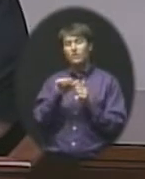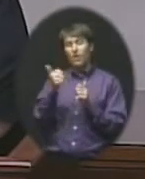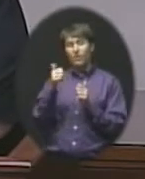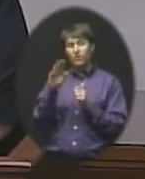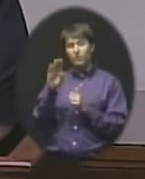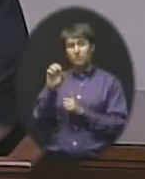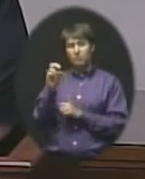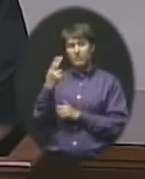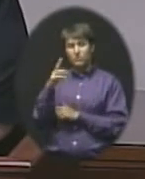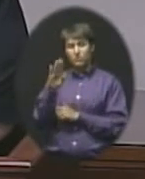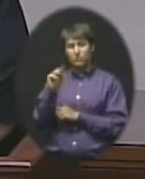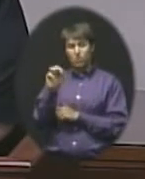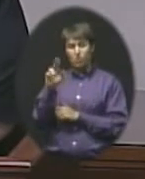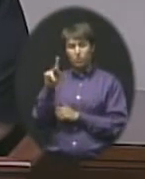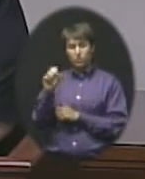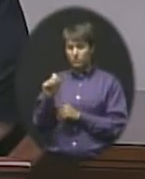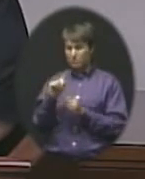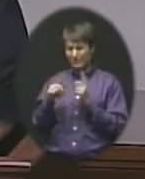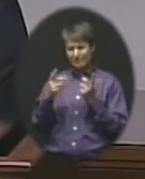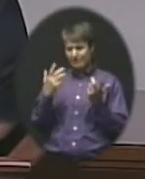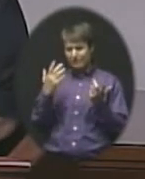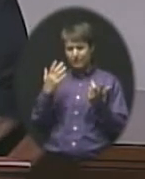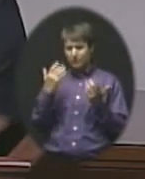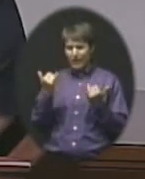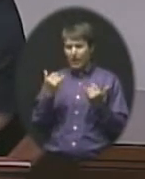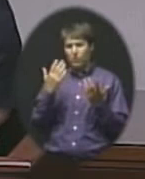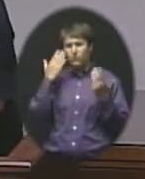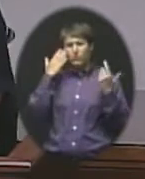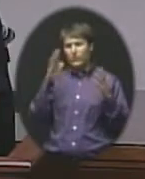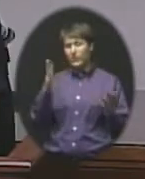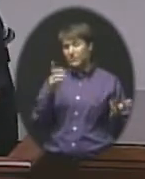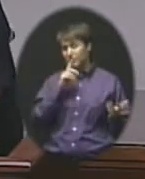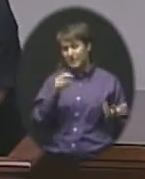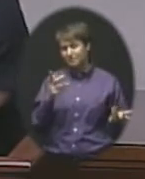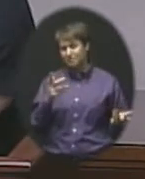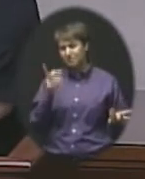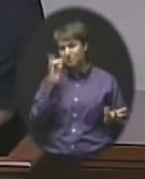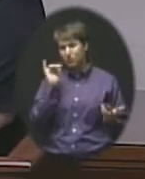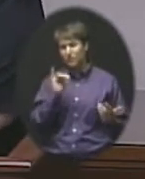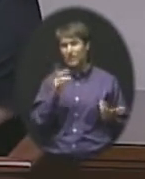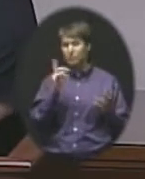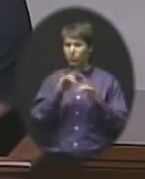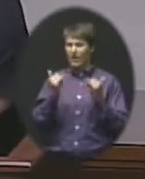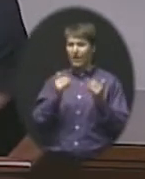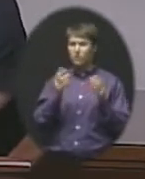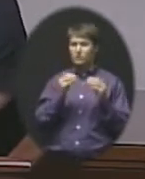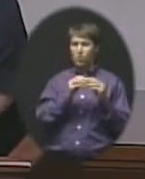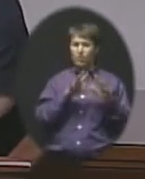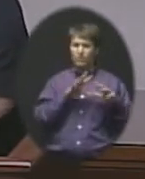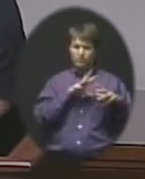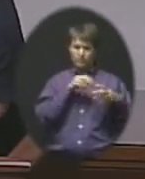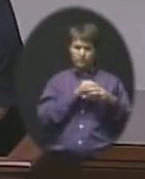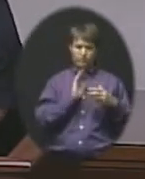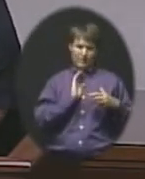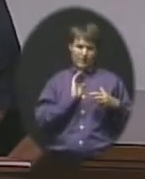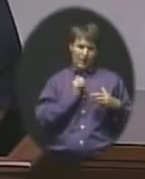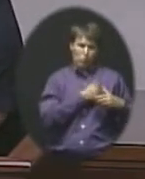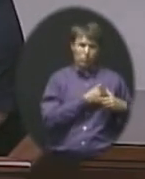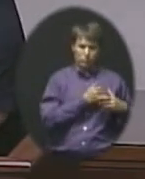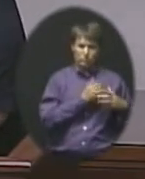at. But until we know what that looks like, we just don't know. Okay. But at this point, it is an internal comparison.